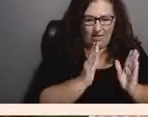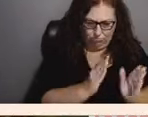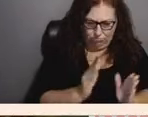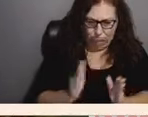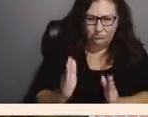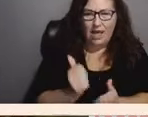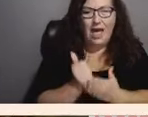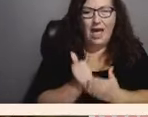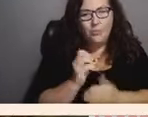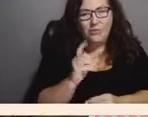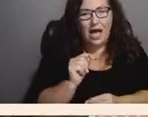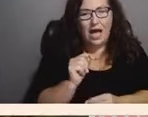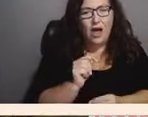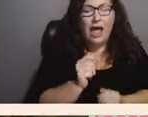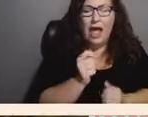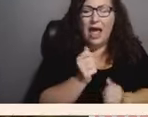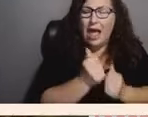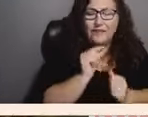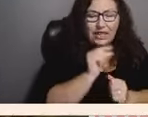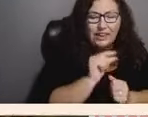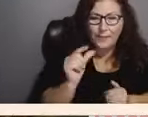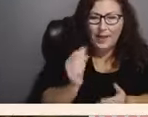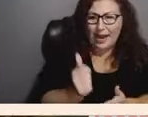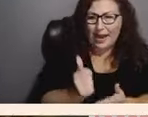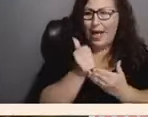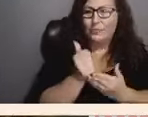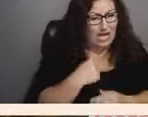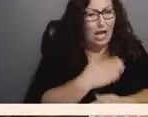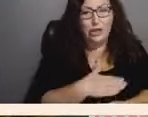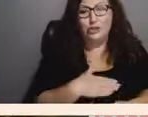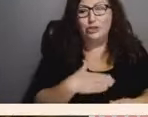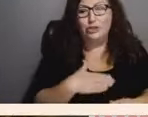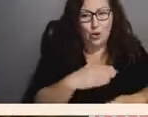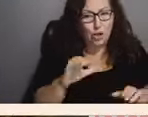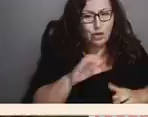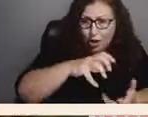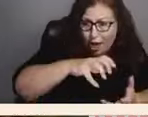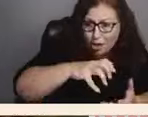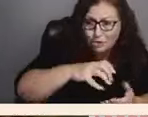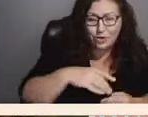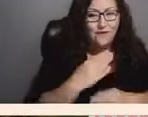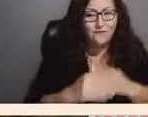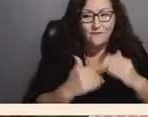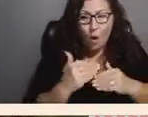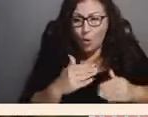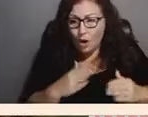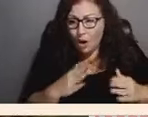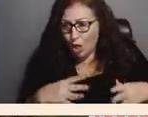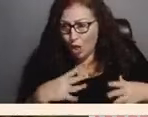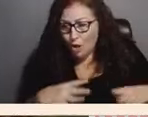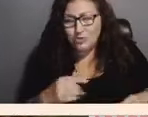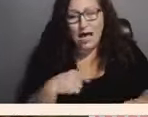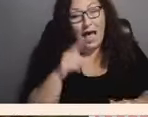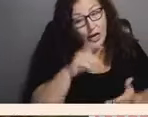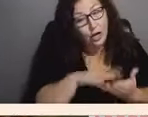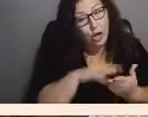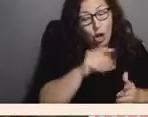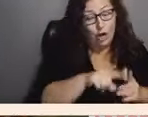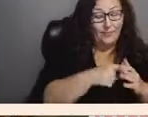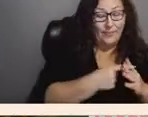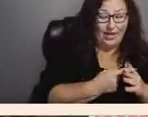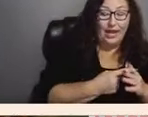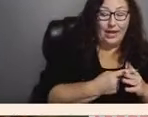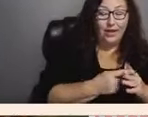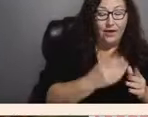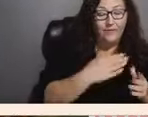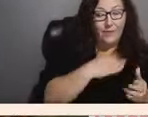helps. I enjoy doing laundry, folding clothes. I had to learn in the beginning of my marriage, I used to